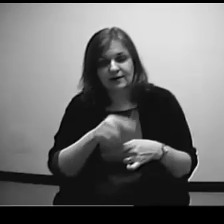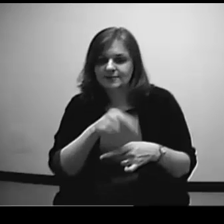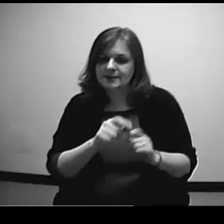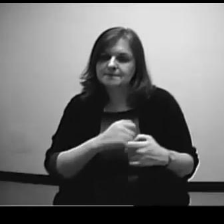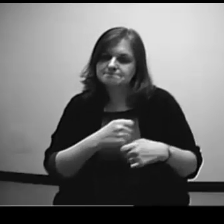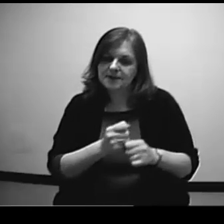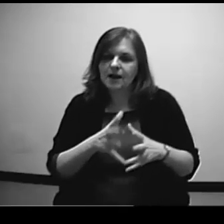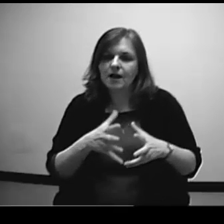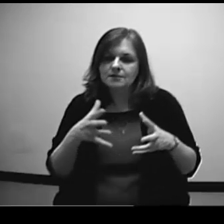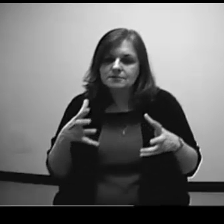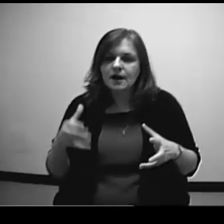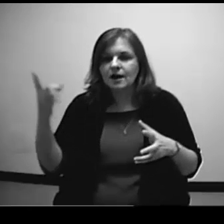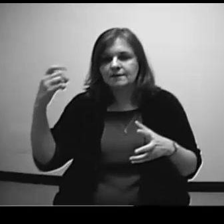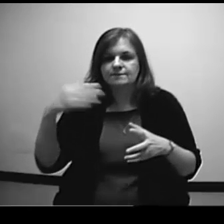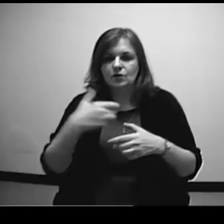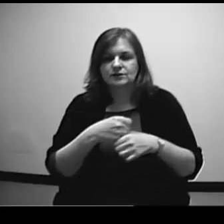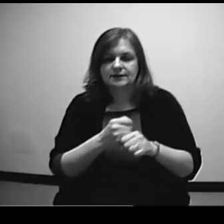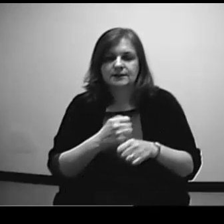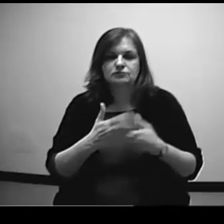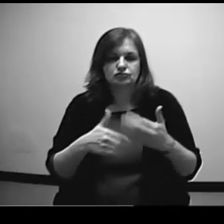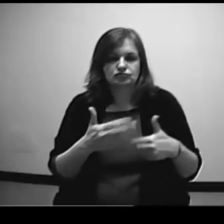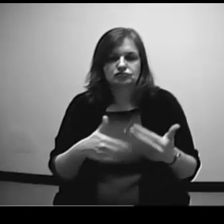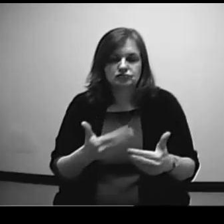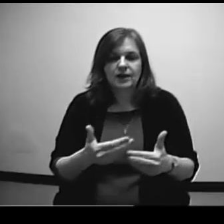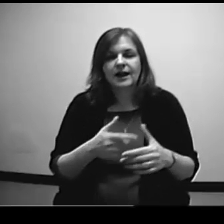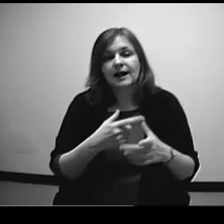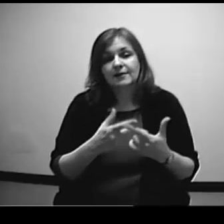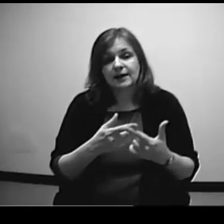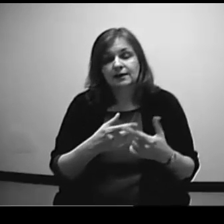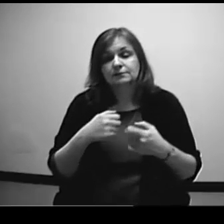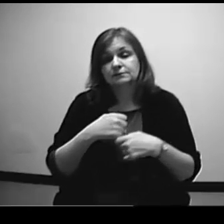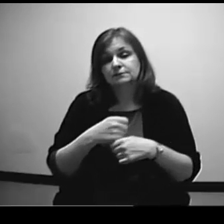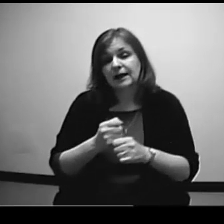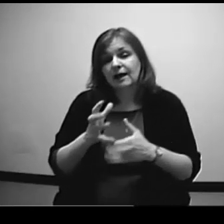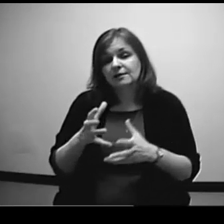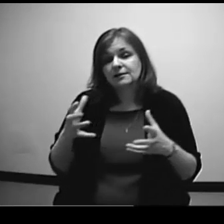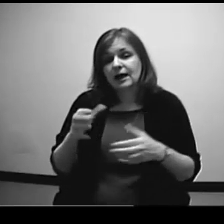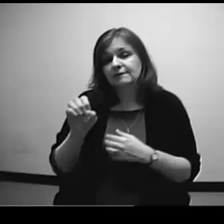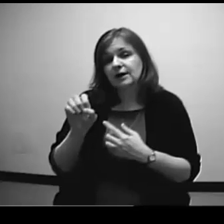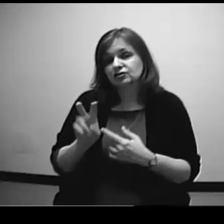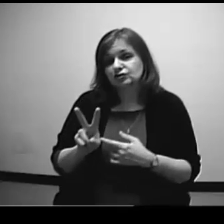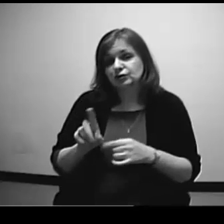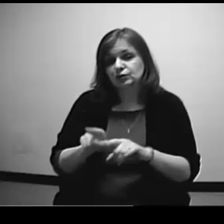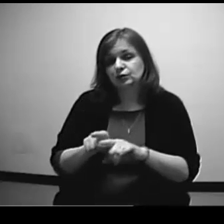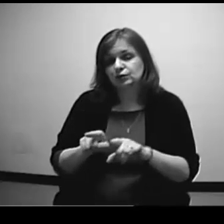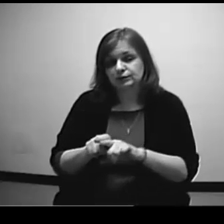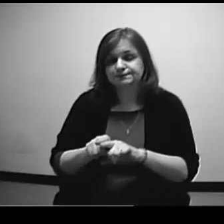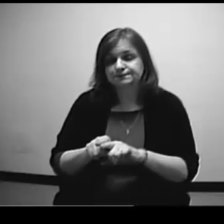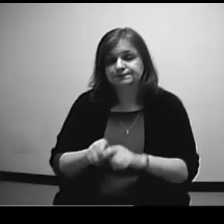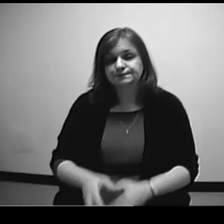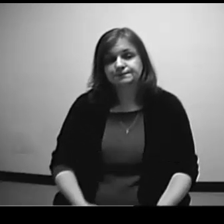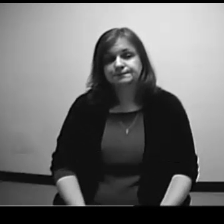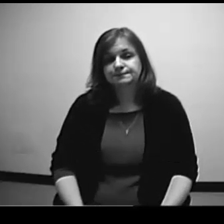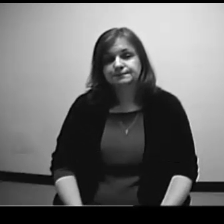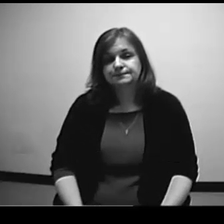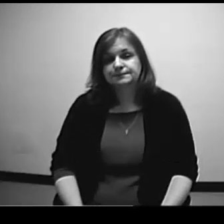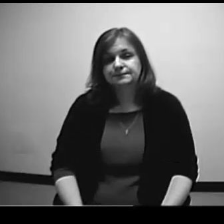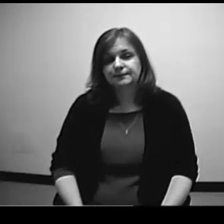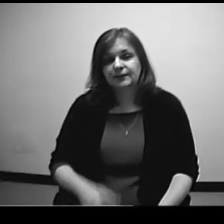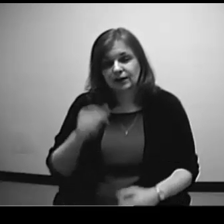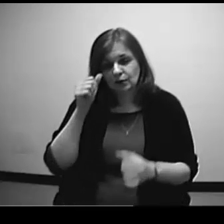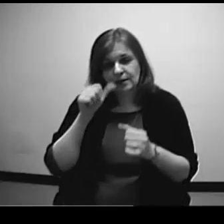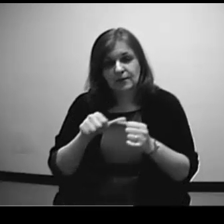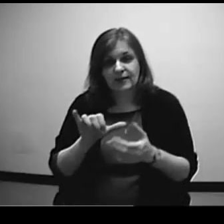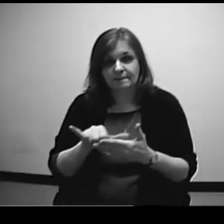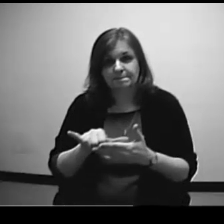contributors because many of them are contributing very high levels of photosynthesis and in turn contributing very high levels of oxygen to